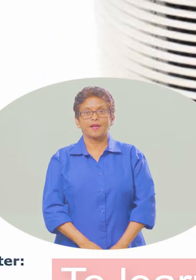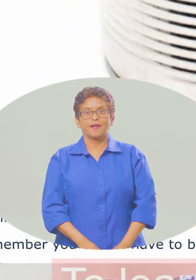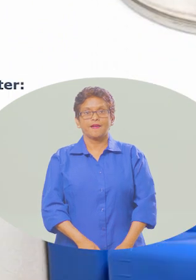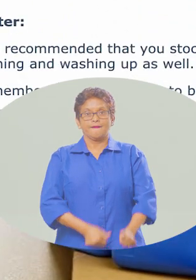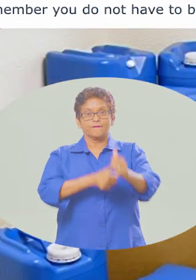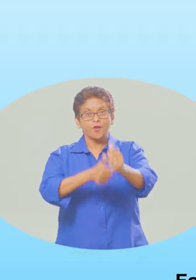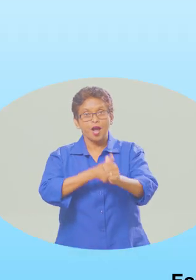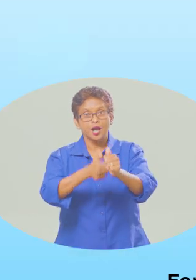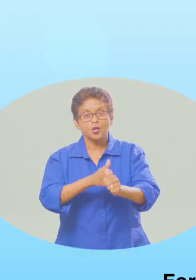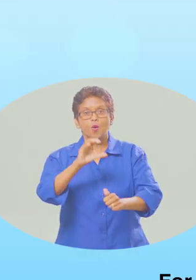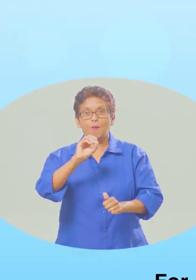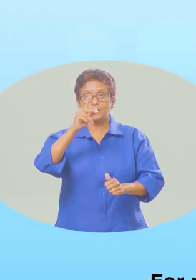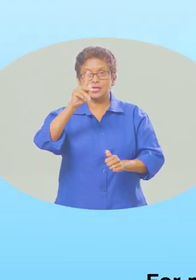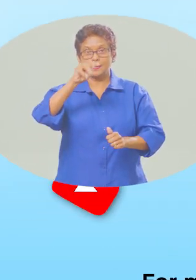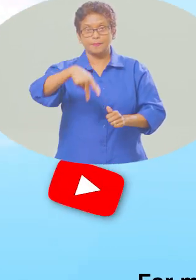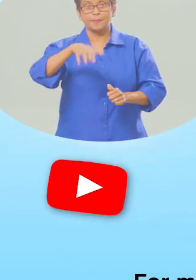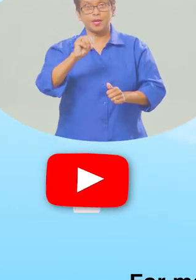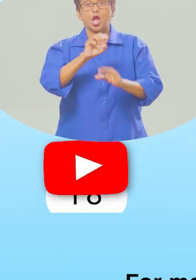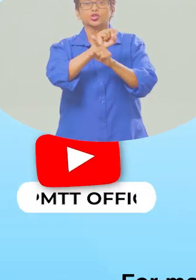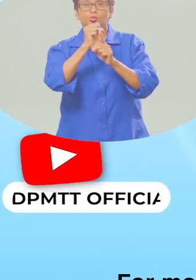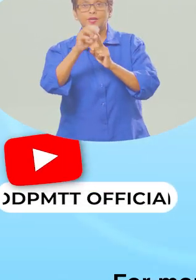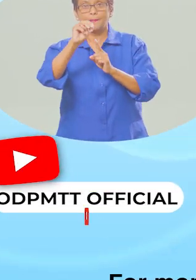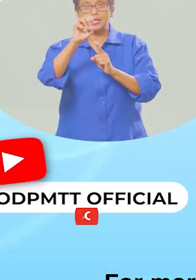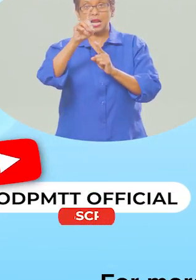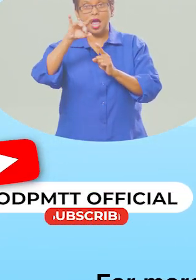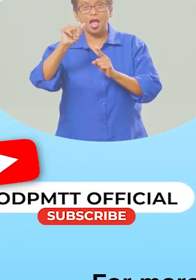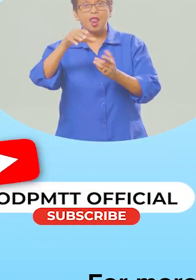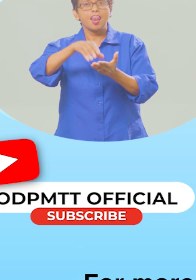odpm.gov.tt/emergency kit. Follow us on the ODPM's social